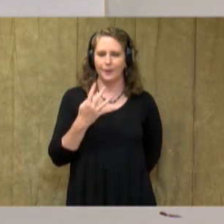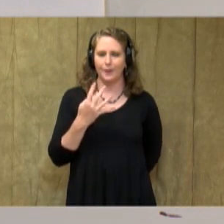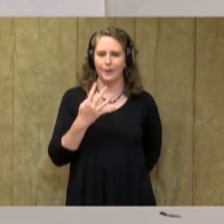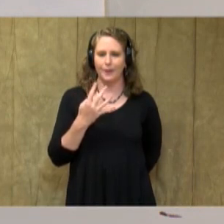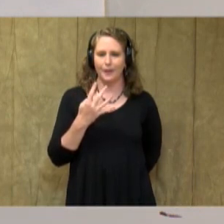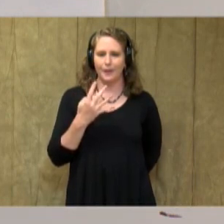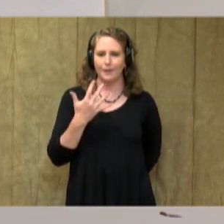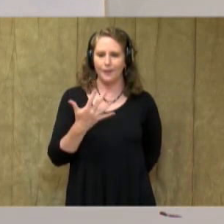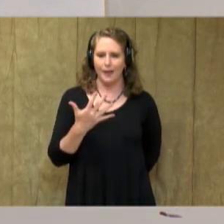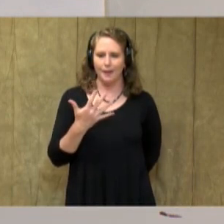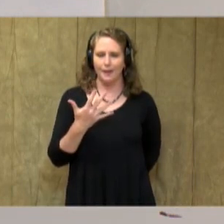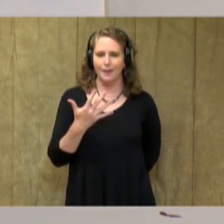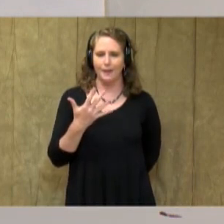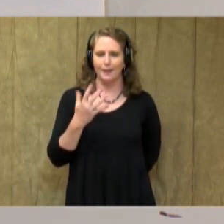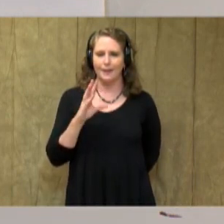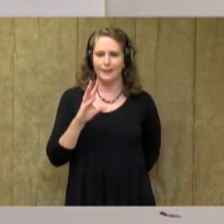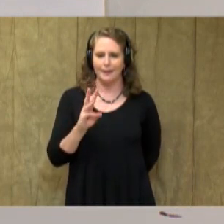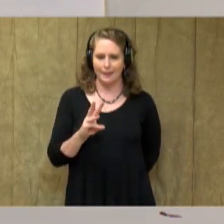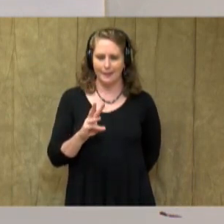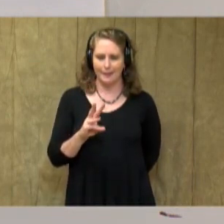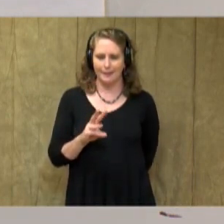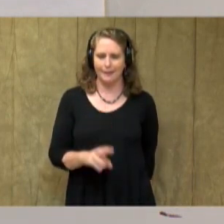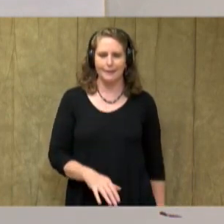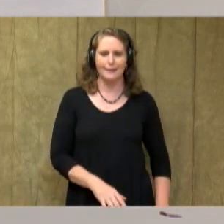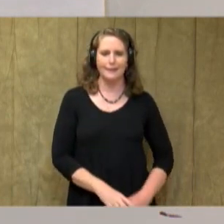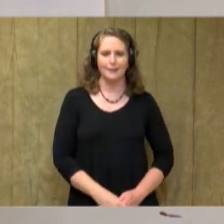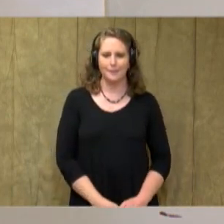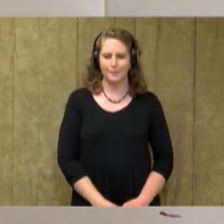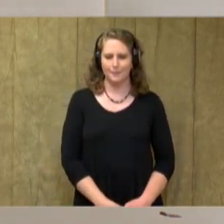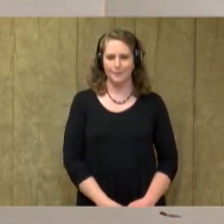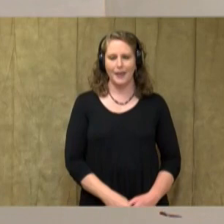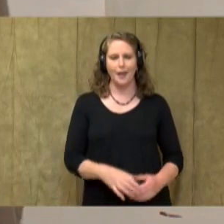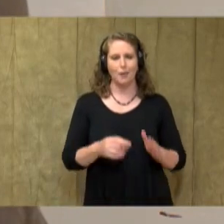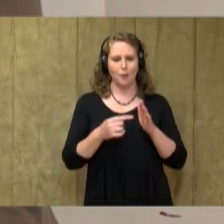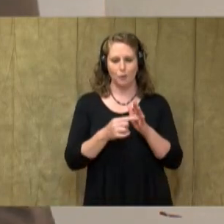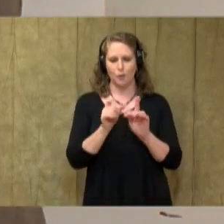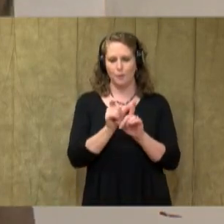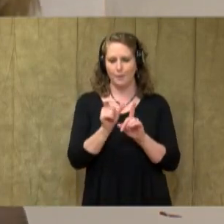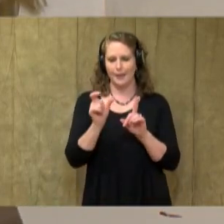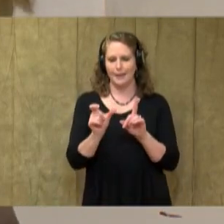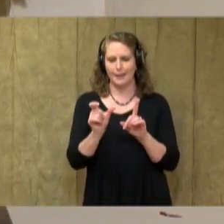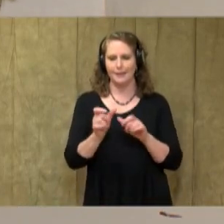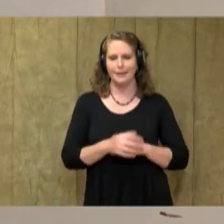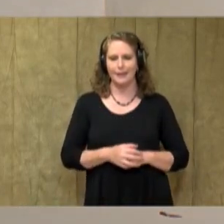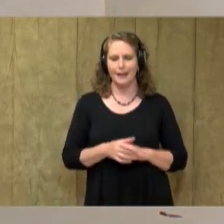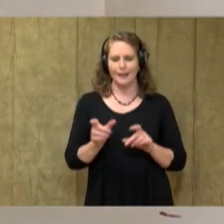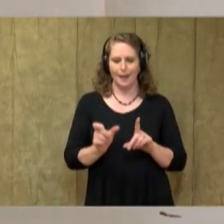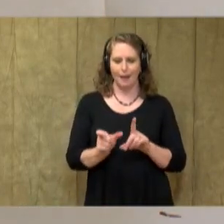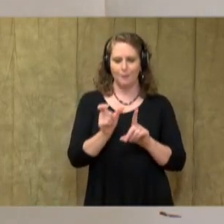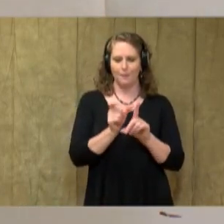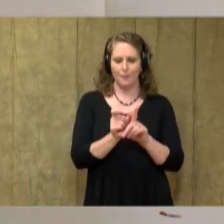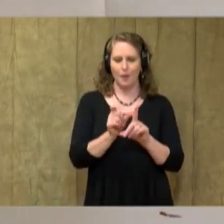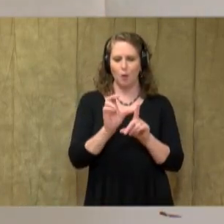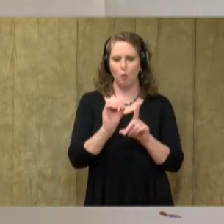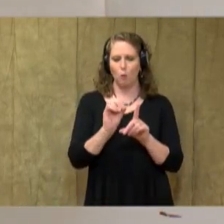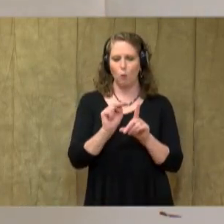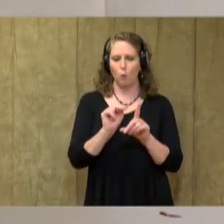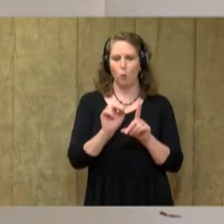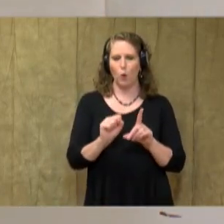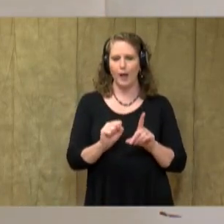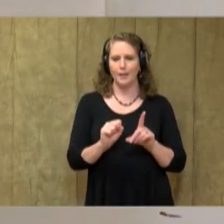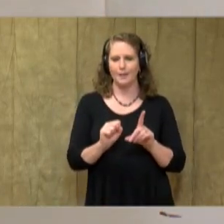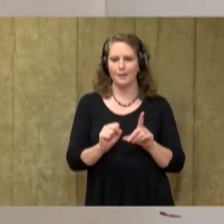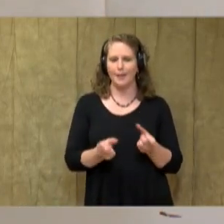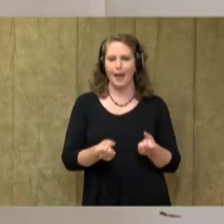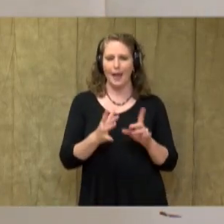4, 5, and 6. So there's my 6 tens. And then we get to our ones place. How many ones